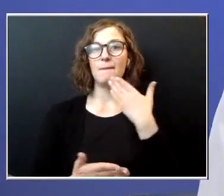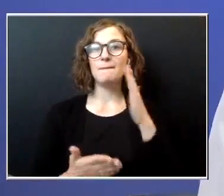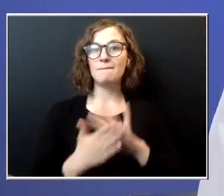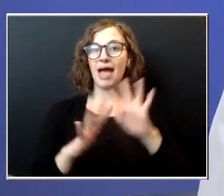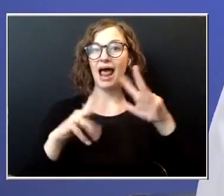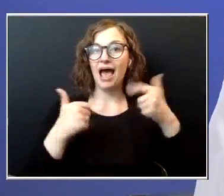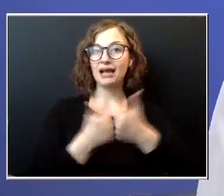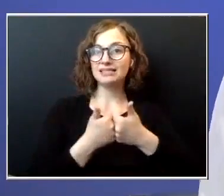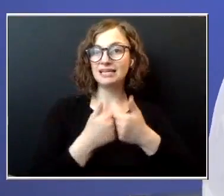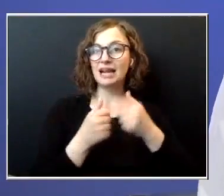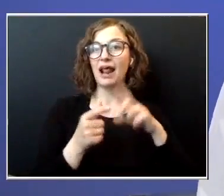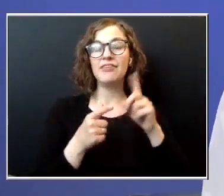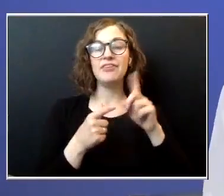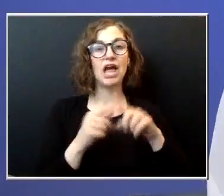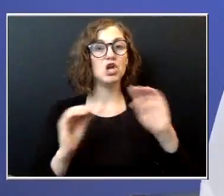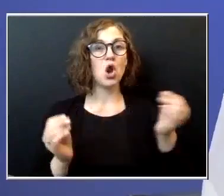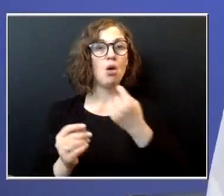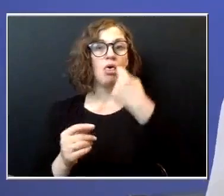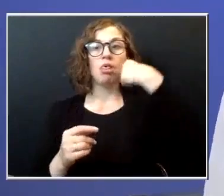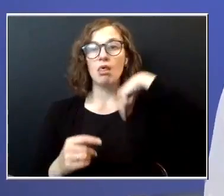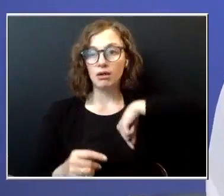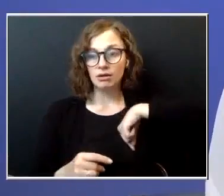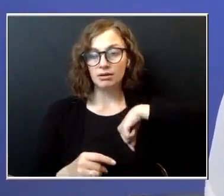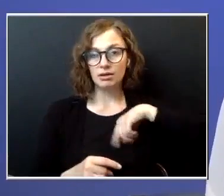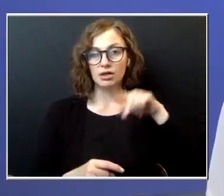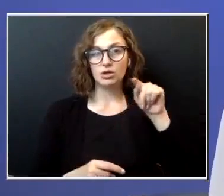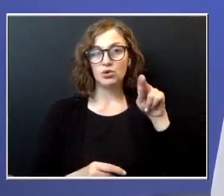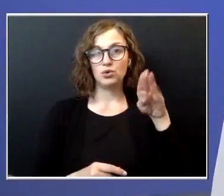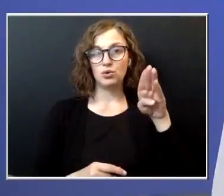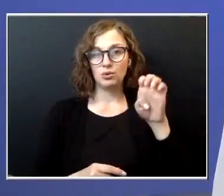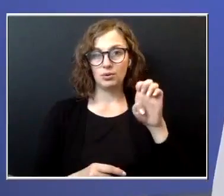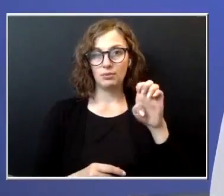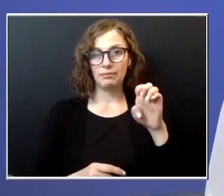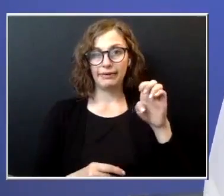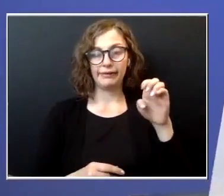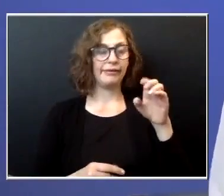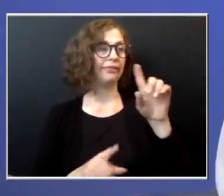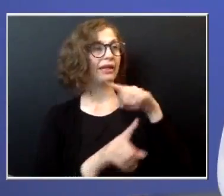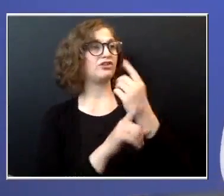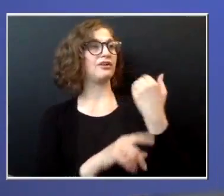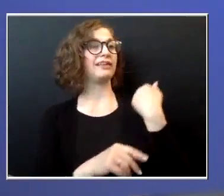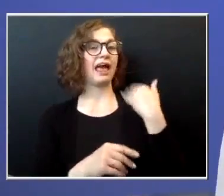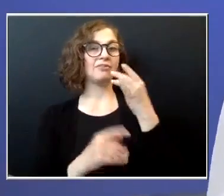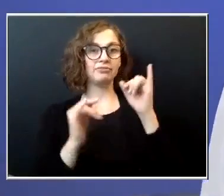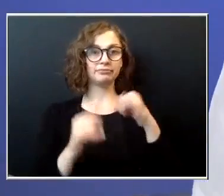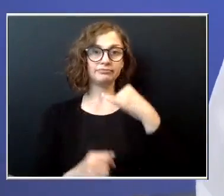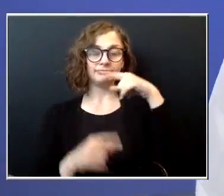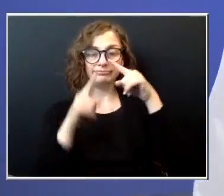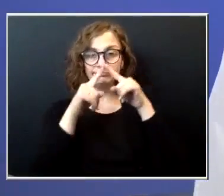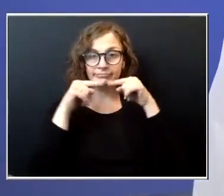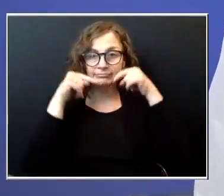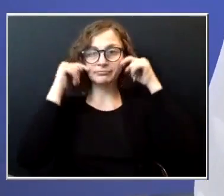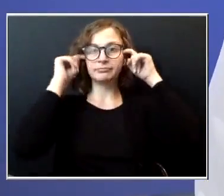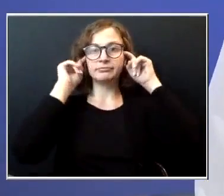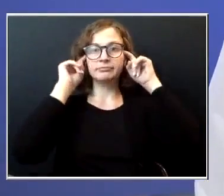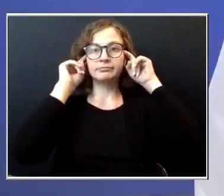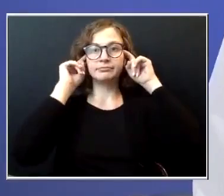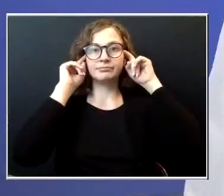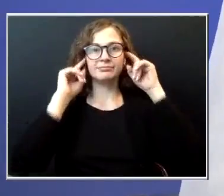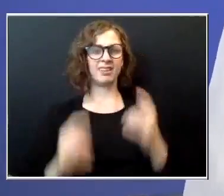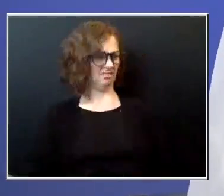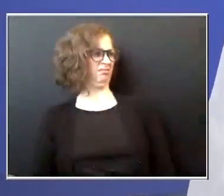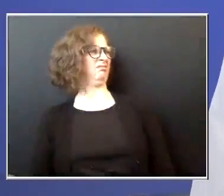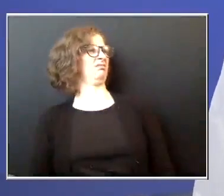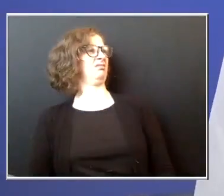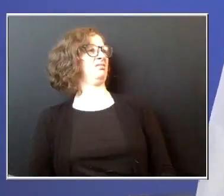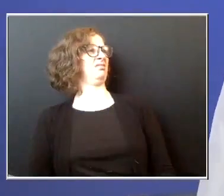don't have a tube in. They just have Yes. cannulas on, nasal cannulas on. It's really oxygen. true. They just have oxygen, and I'm like, they should have